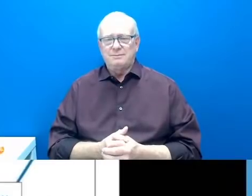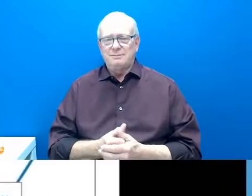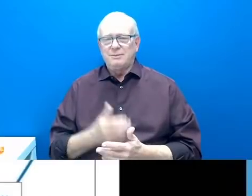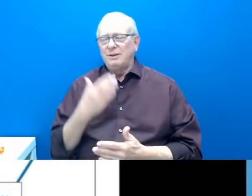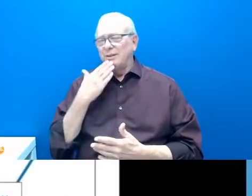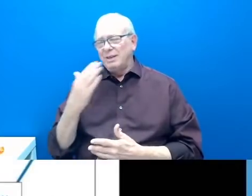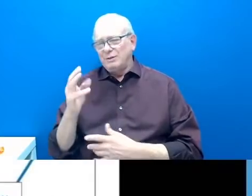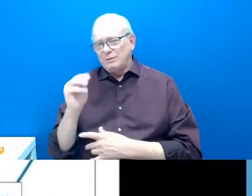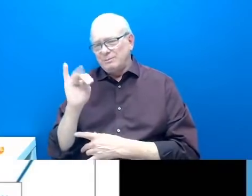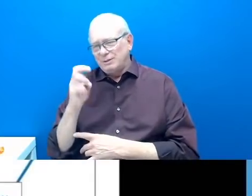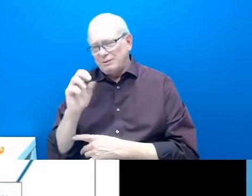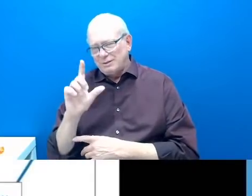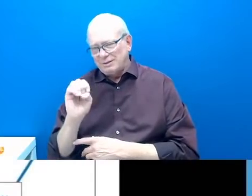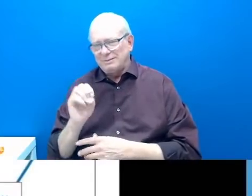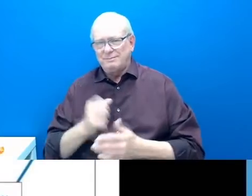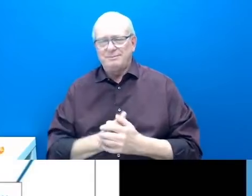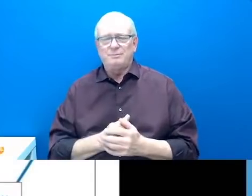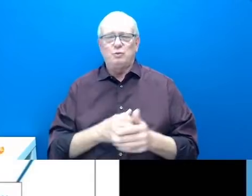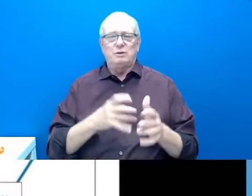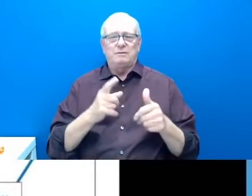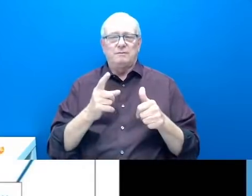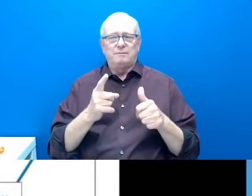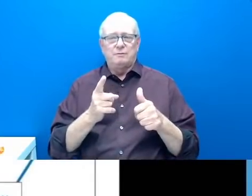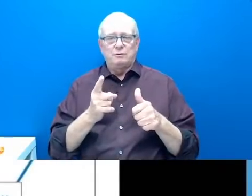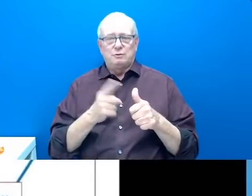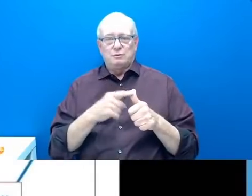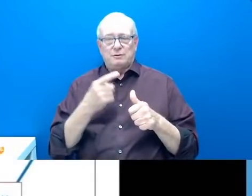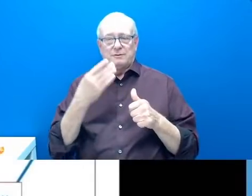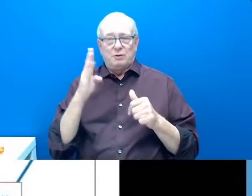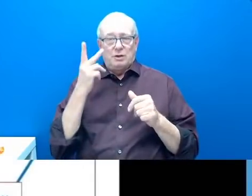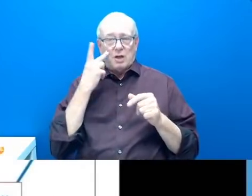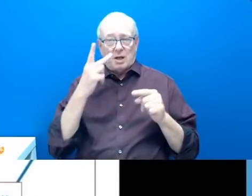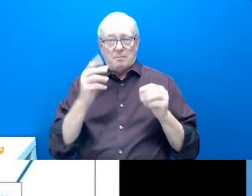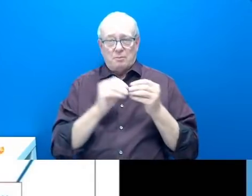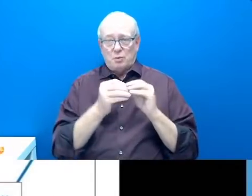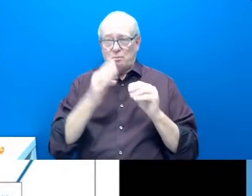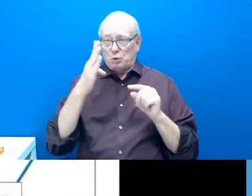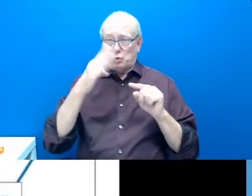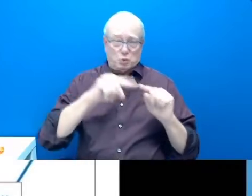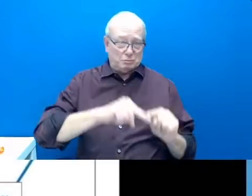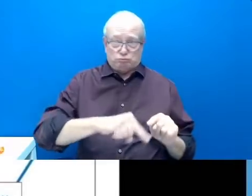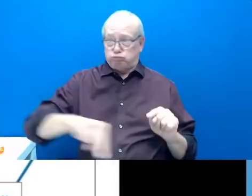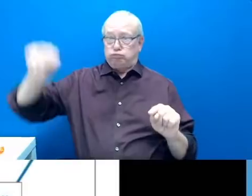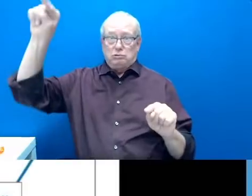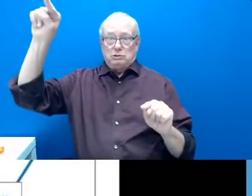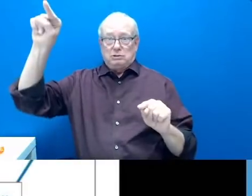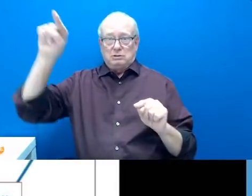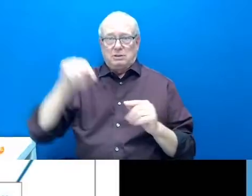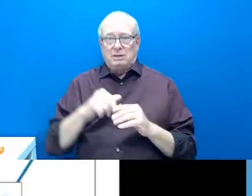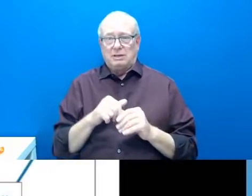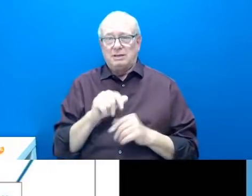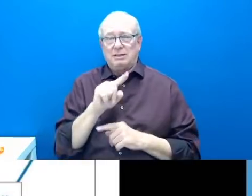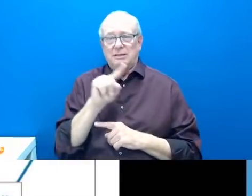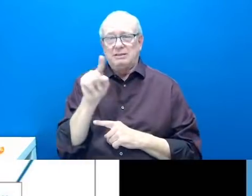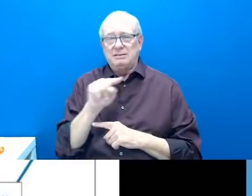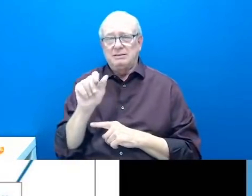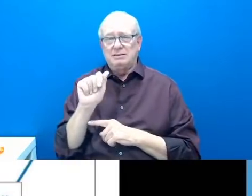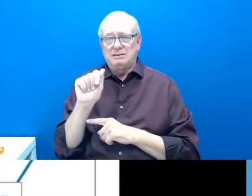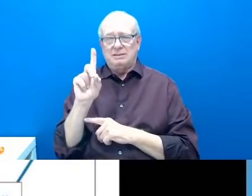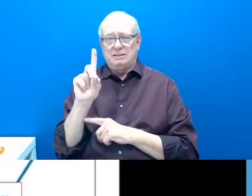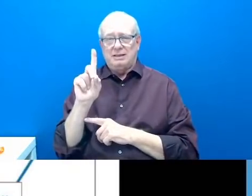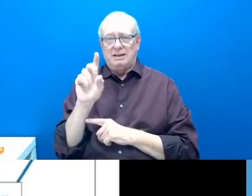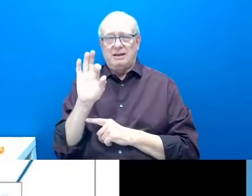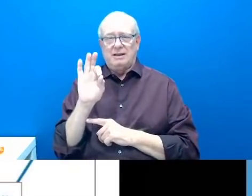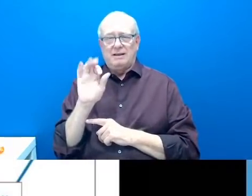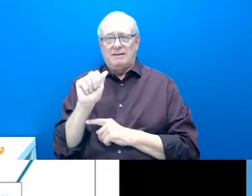Thank you, Michelle. So this is a slide courtesy of Ziad Fazil, a member of our group, and you can check